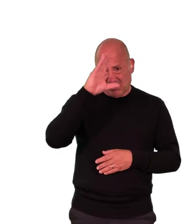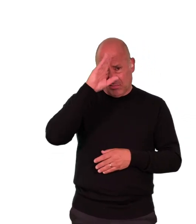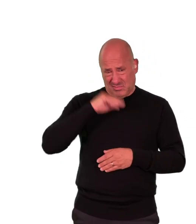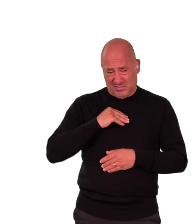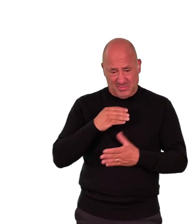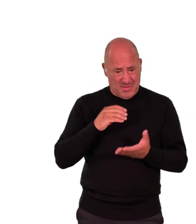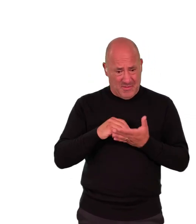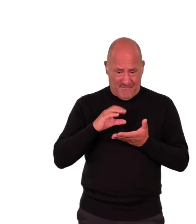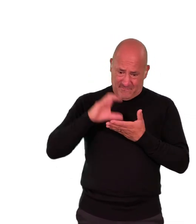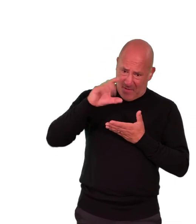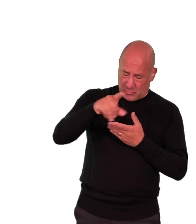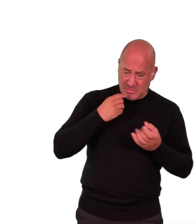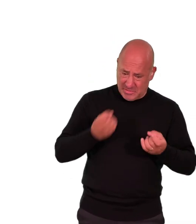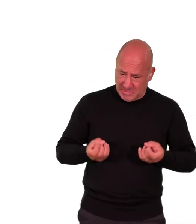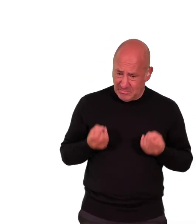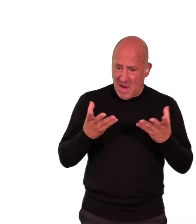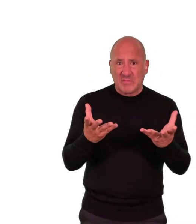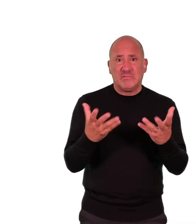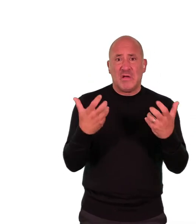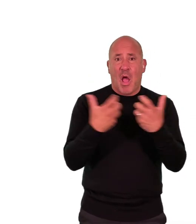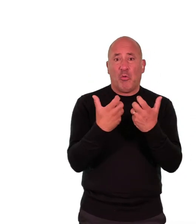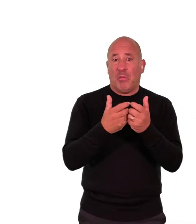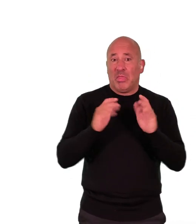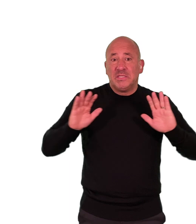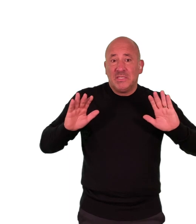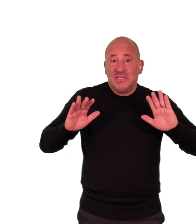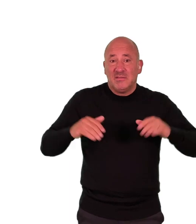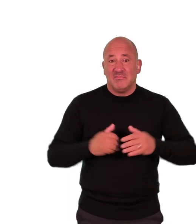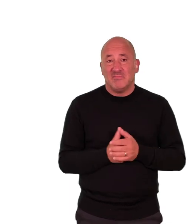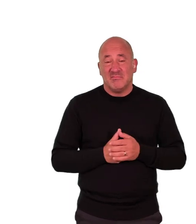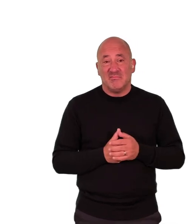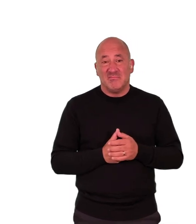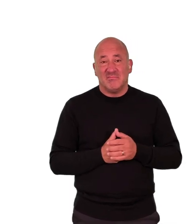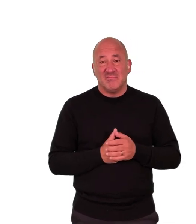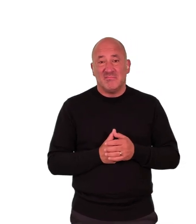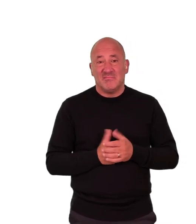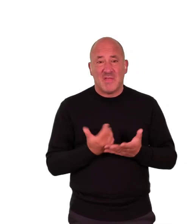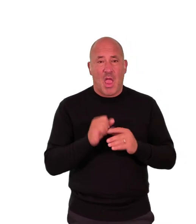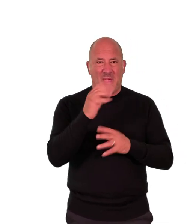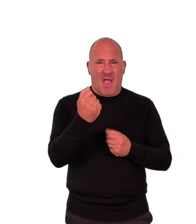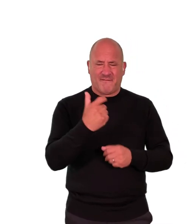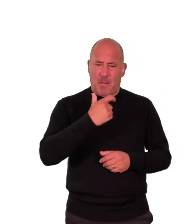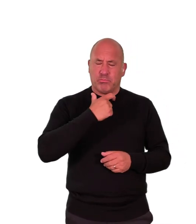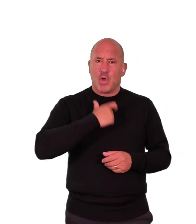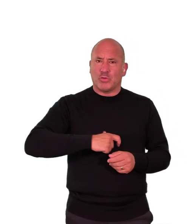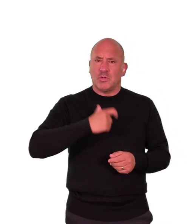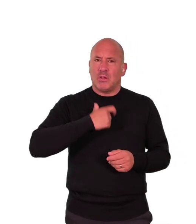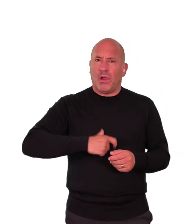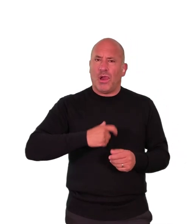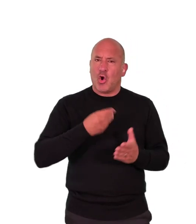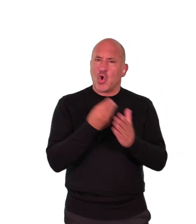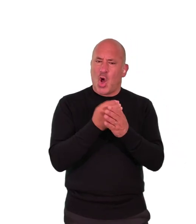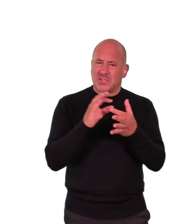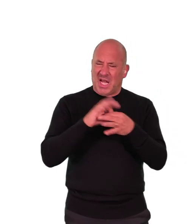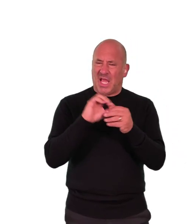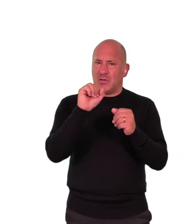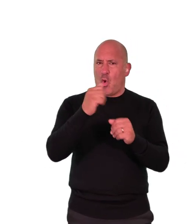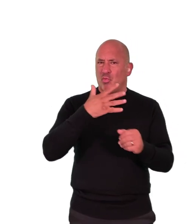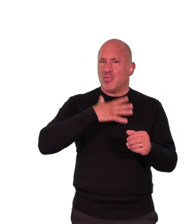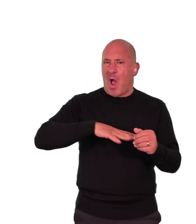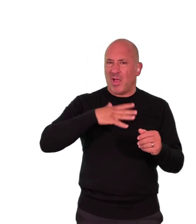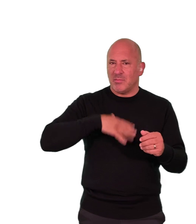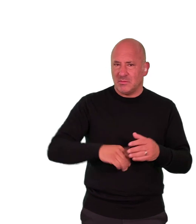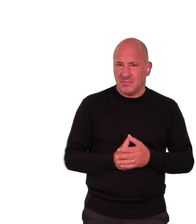disabled, neurodivergent, or have a long-term health condition, there may be extra costs related to your access requirements. You can include these costs in